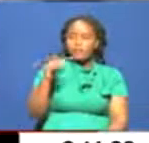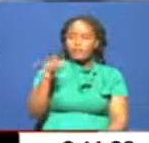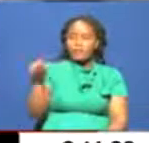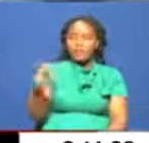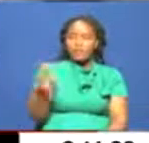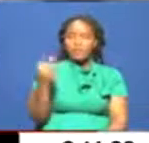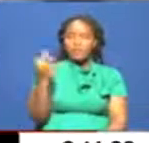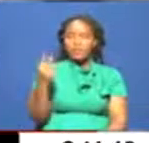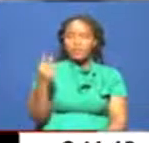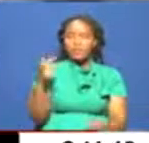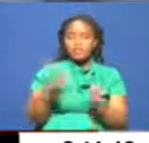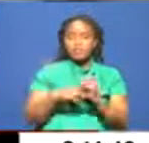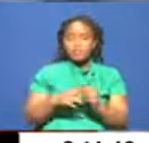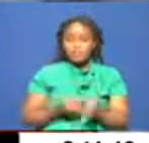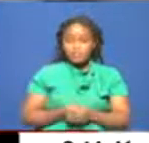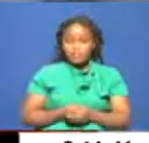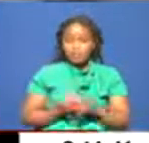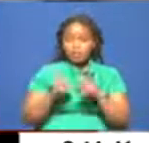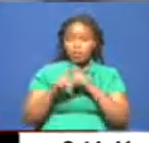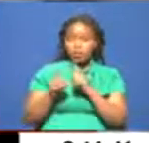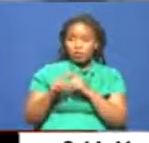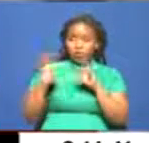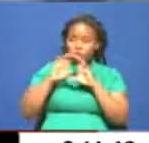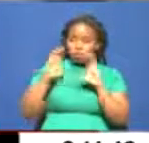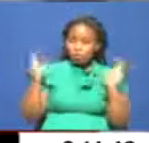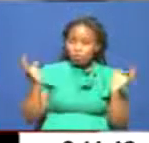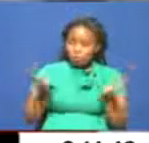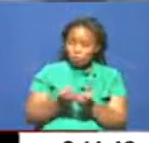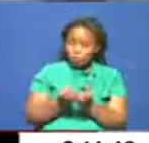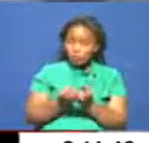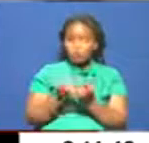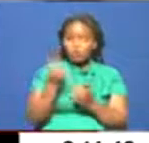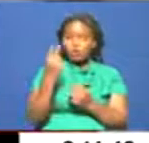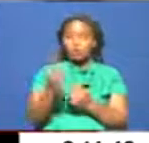statistics from the Johns Hopkins University indicate that over 267